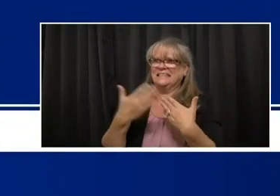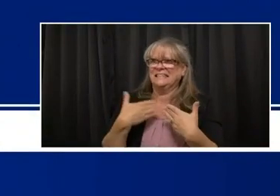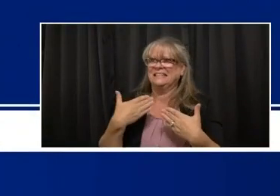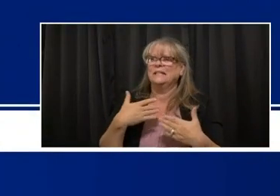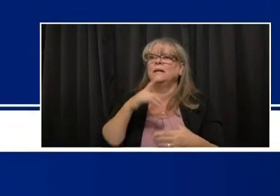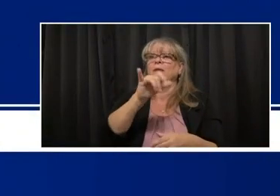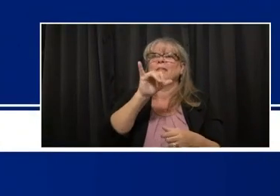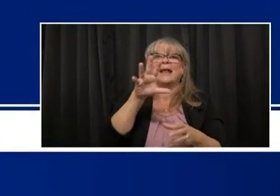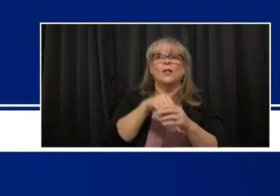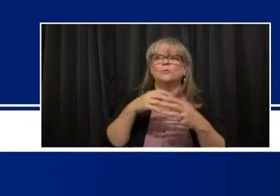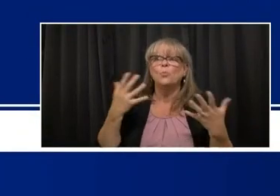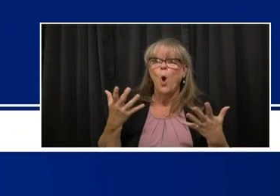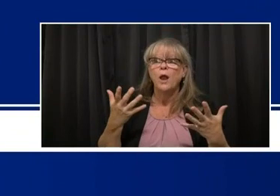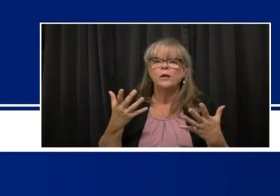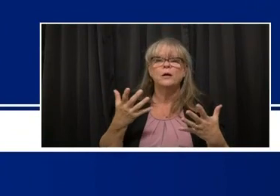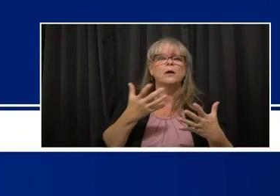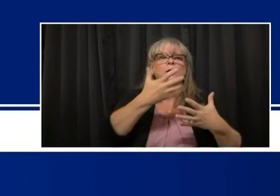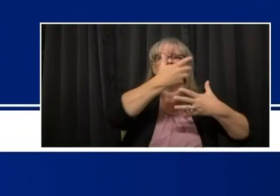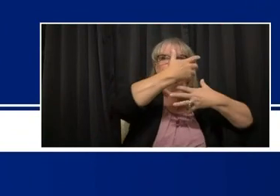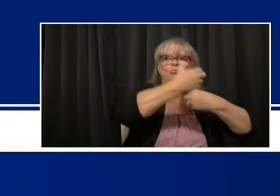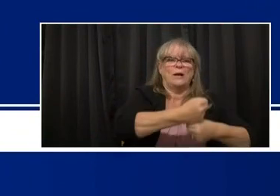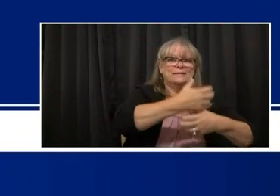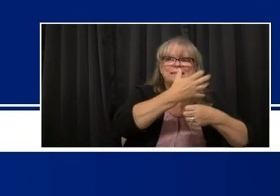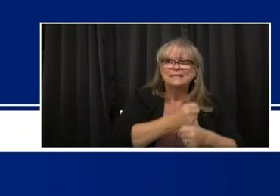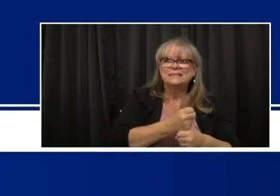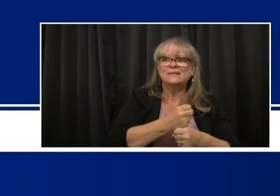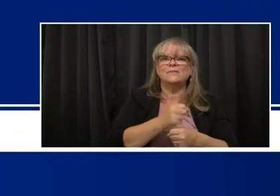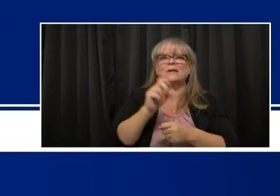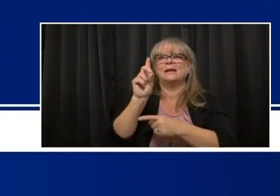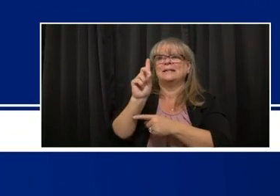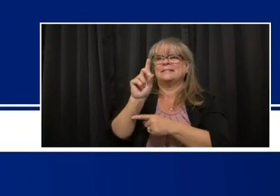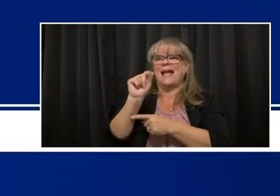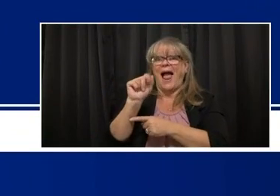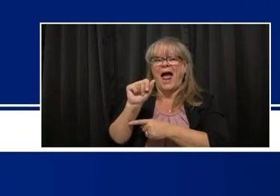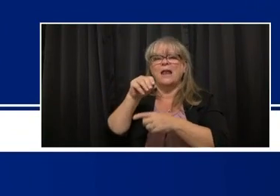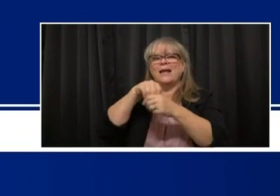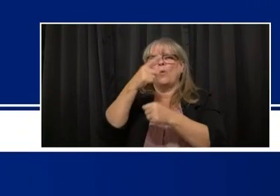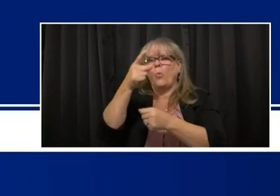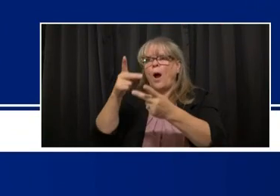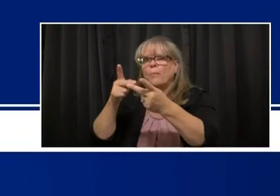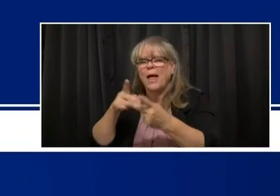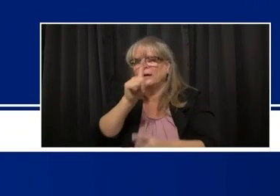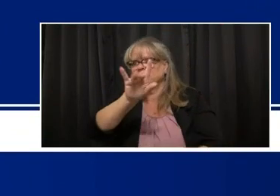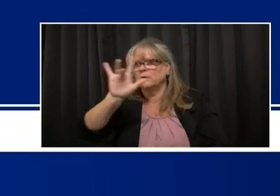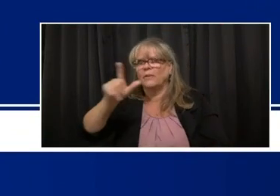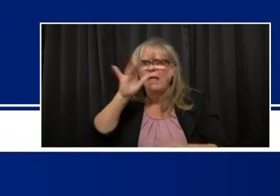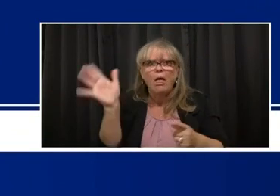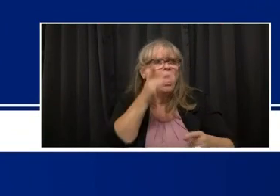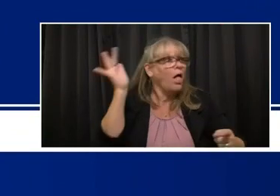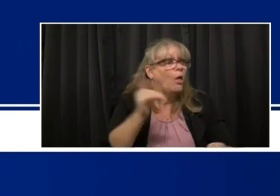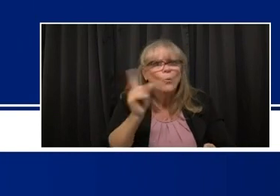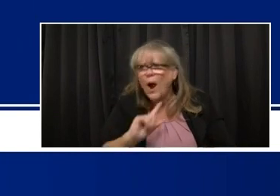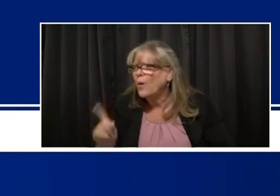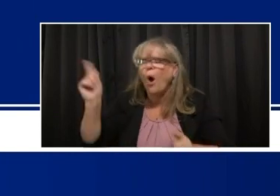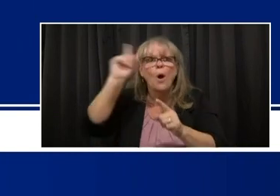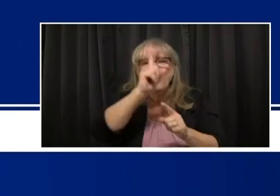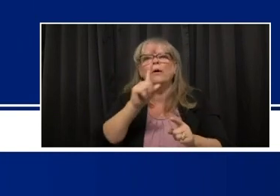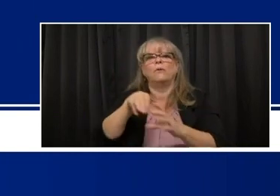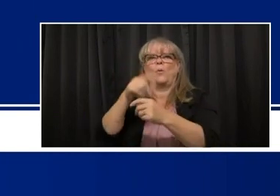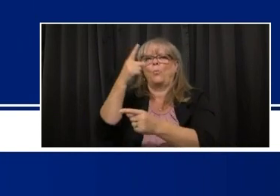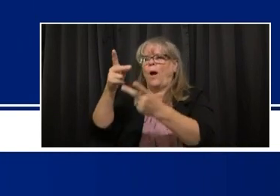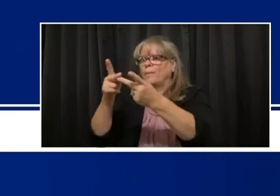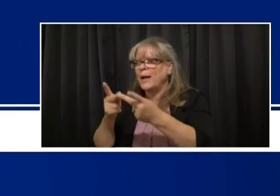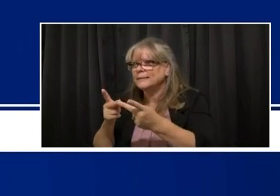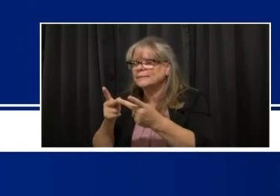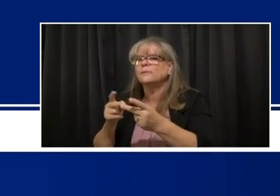consolidating various data in one place, making the website more interactive and more intuitive. It's been redesigned for ease of use